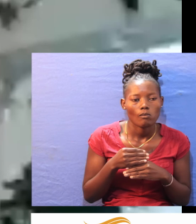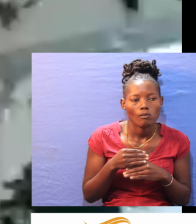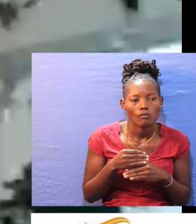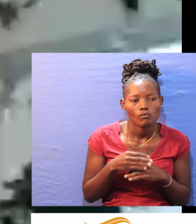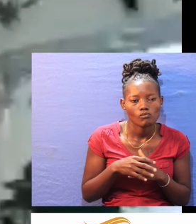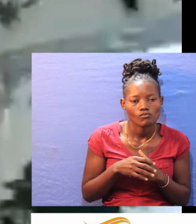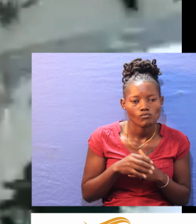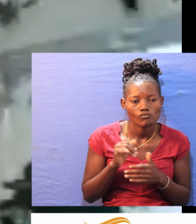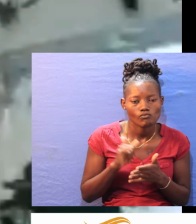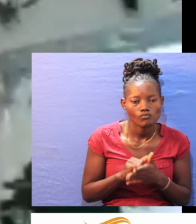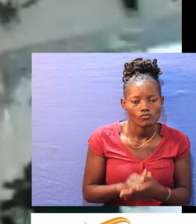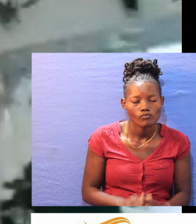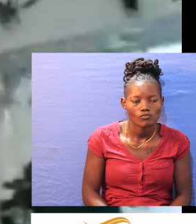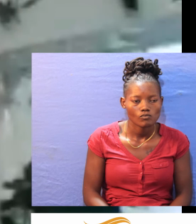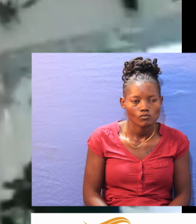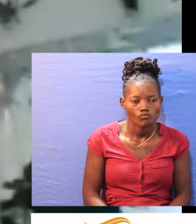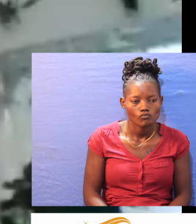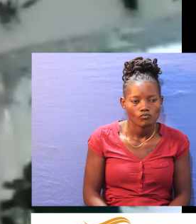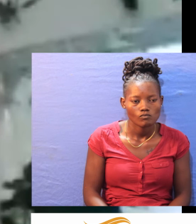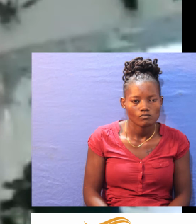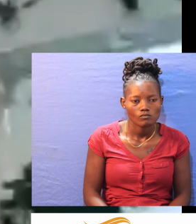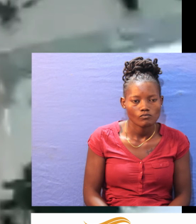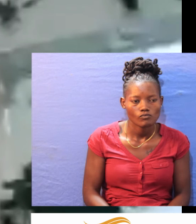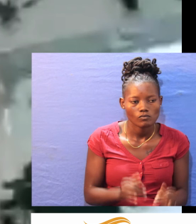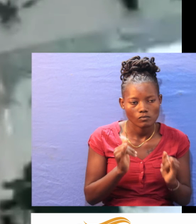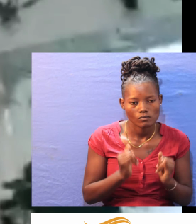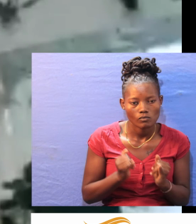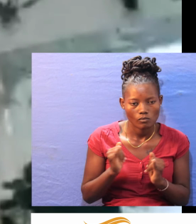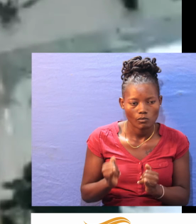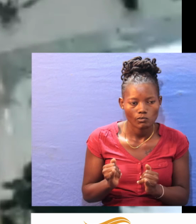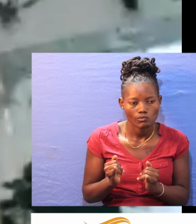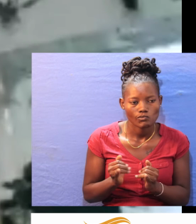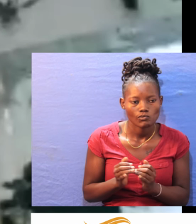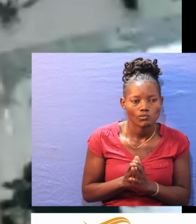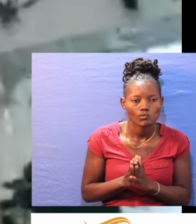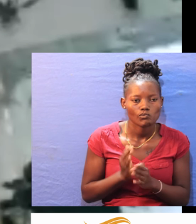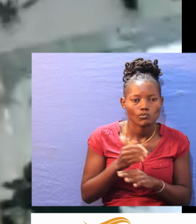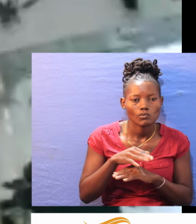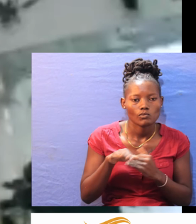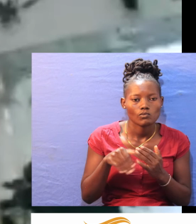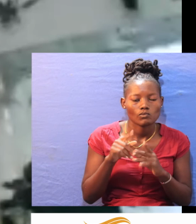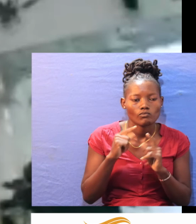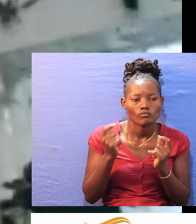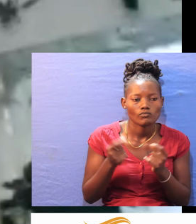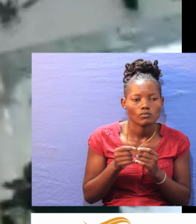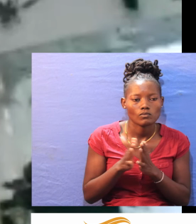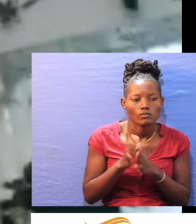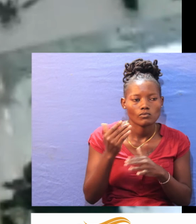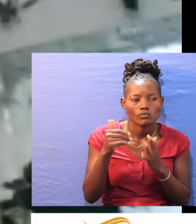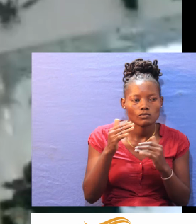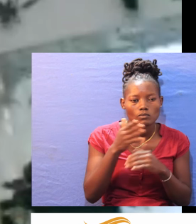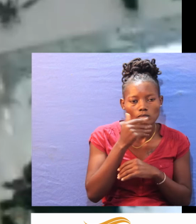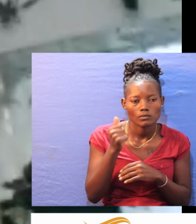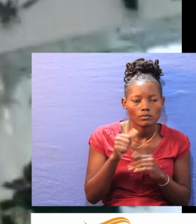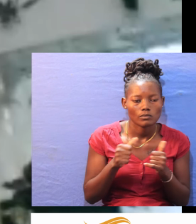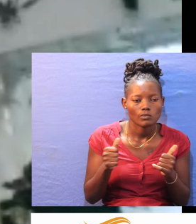um, you know, build up those individuals, of course, your whole team's going to perform better as well.